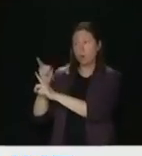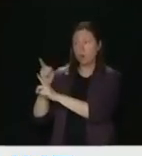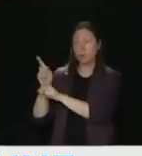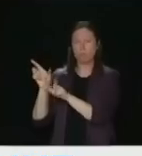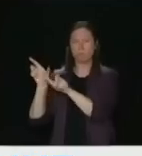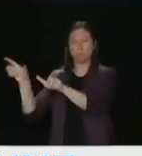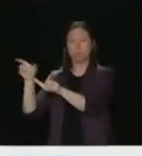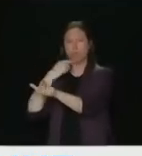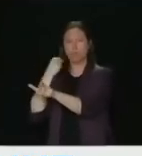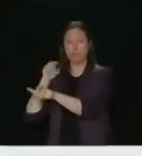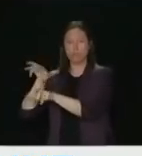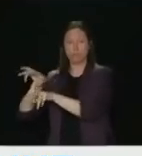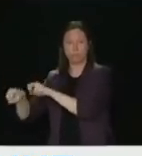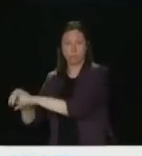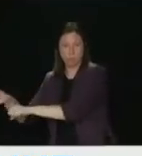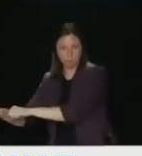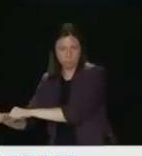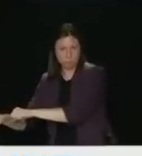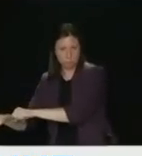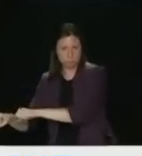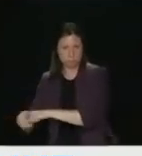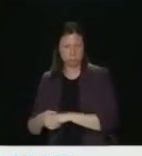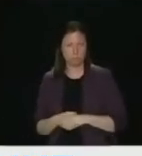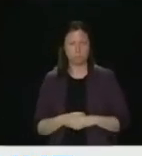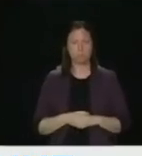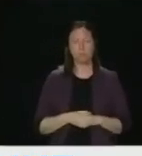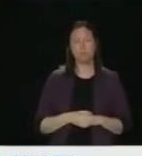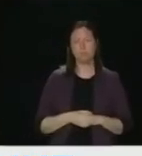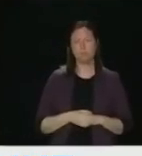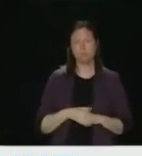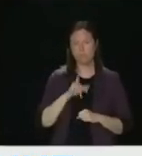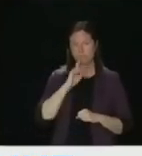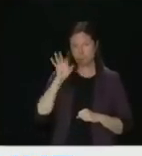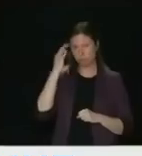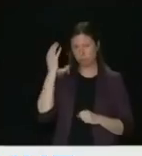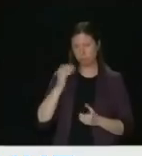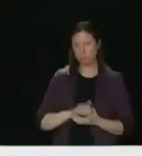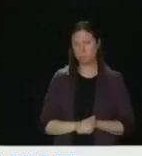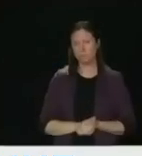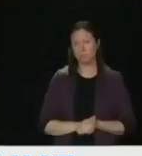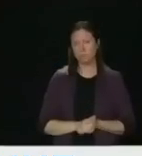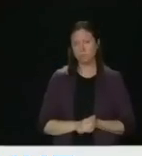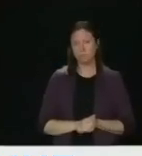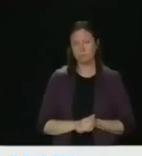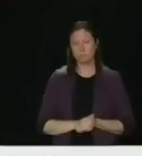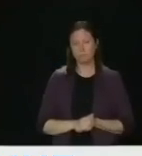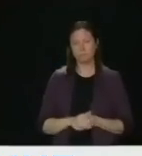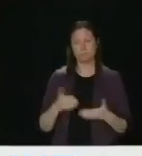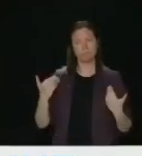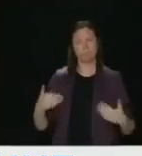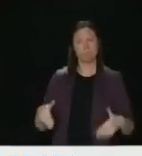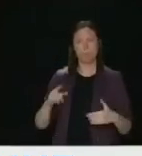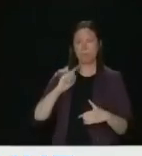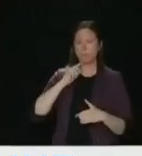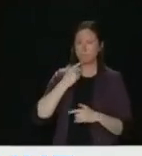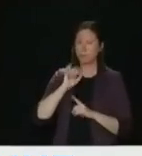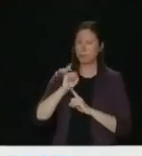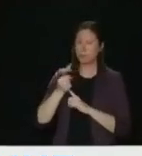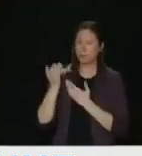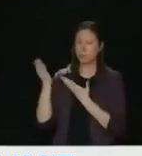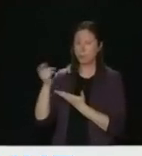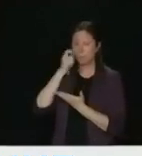Russian aggression. En raison du sérieux de la situation, given the seriousness of the